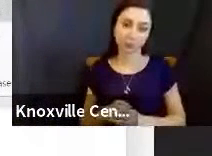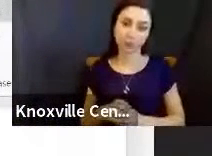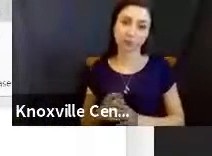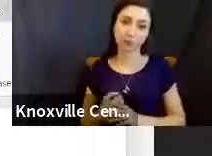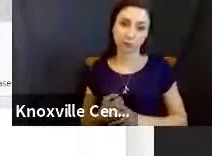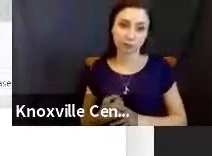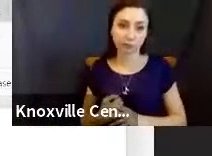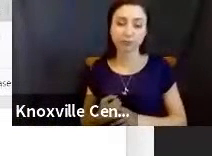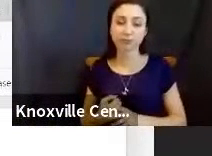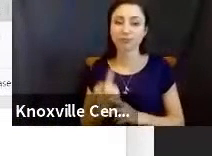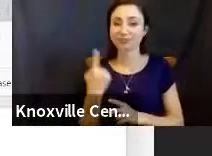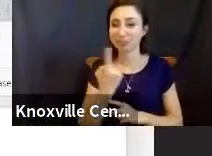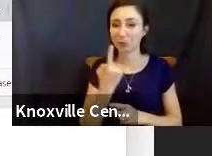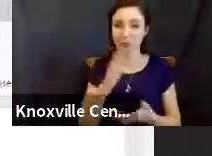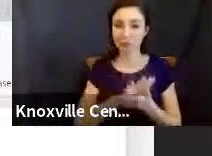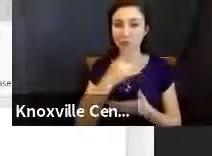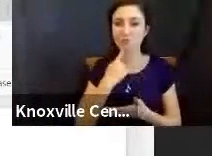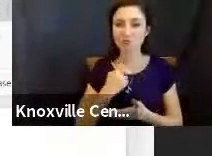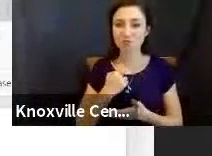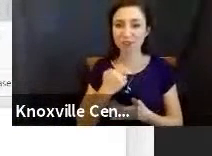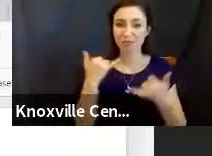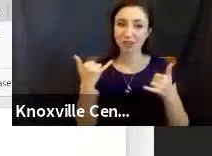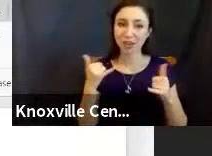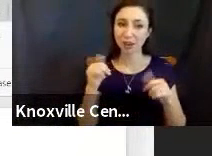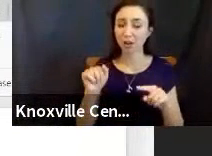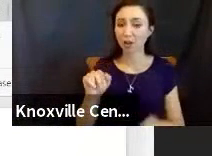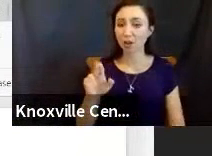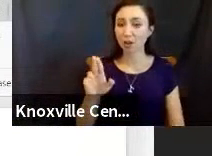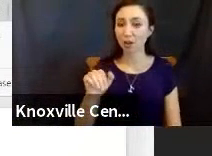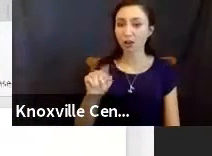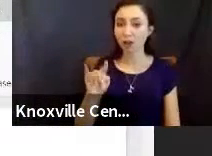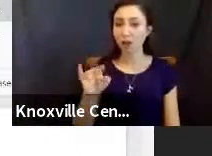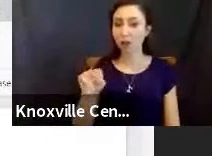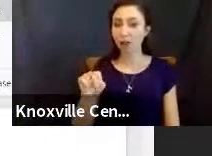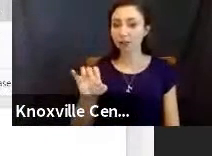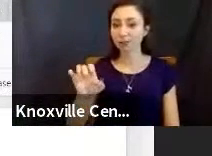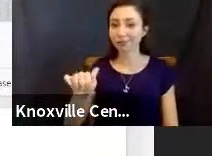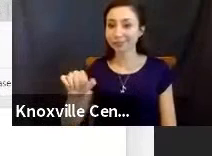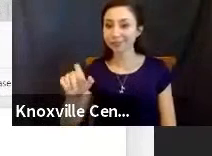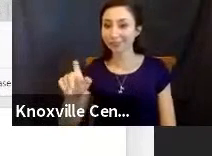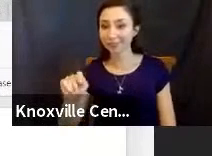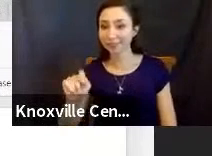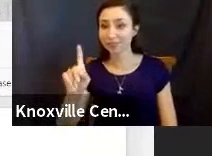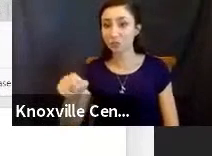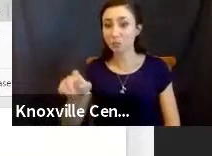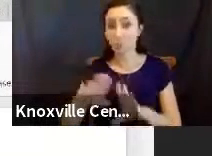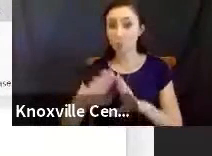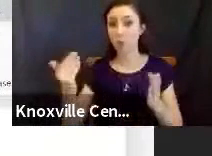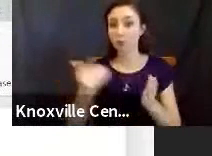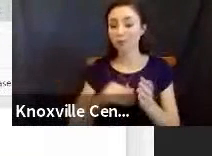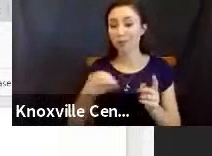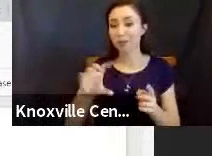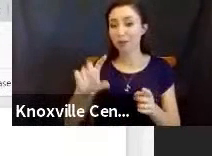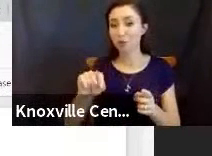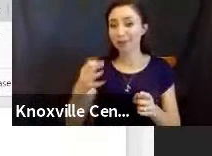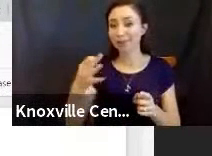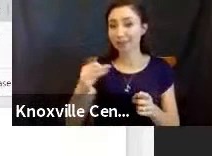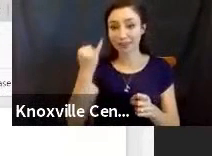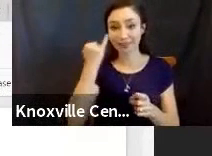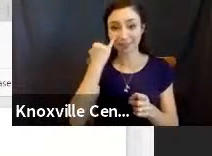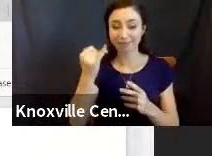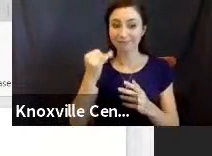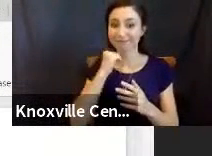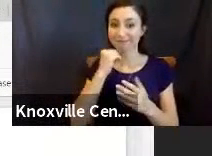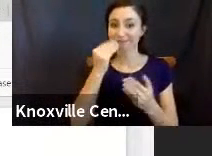And the only school in red right now in Knox County is Austin East, and it's supposed to open back up on October 19th, unless otherwise